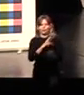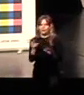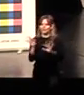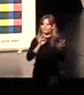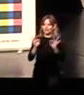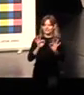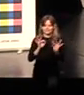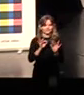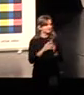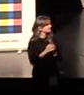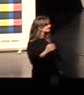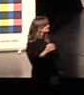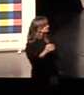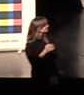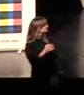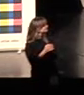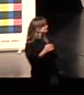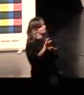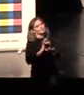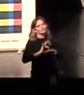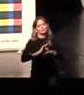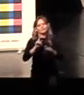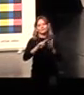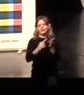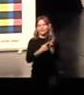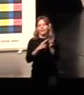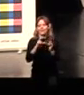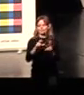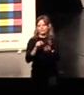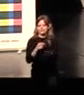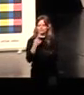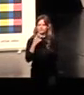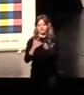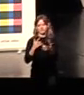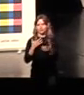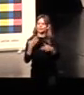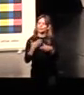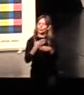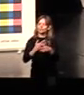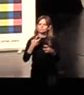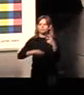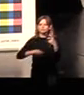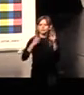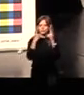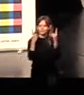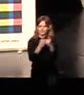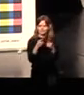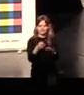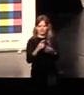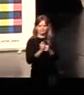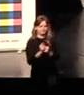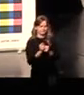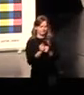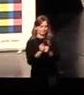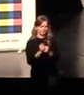eric corijn eric is professor urban studies at the free university of brussels louise de founder de cosmopolis research instituut